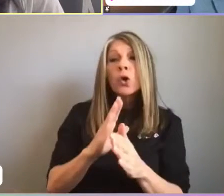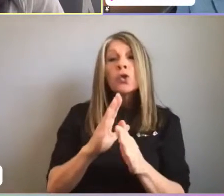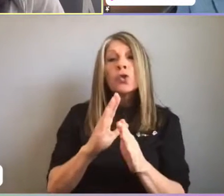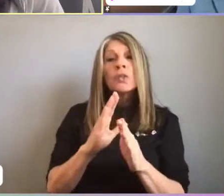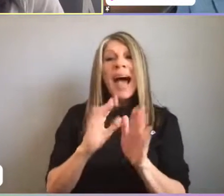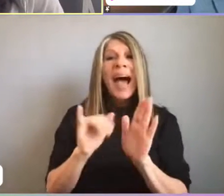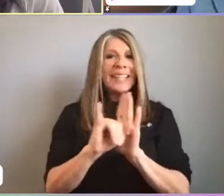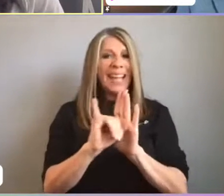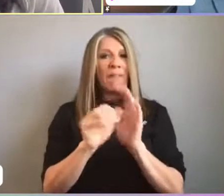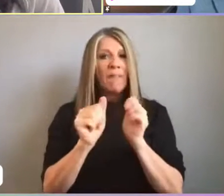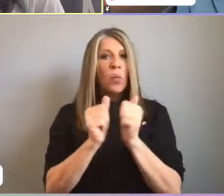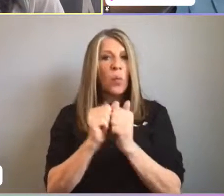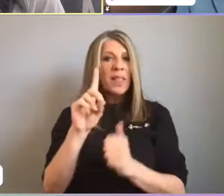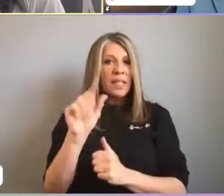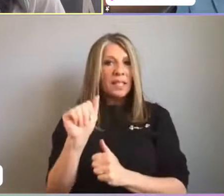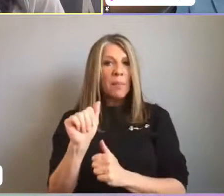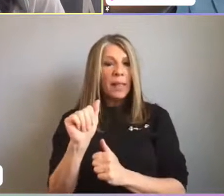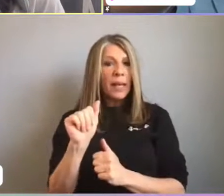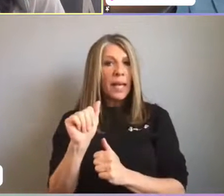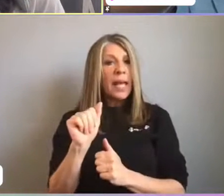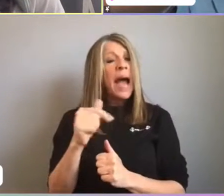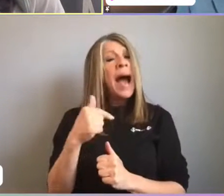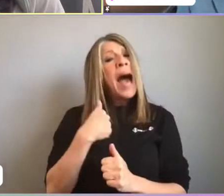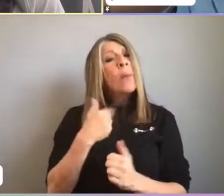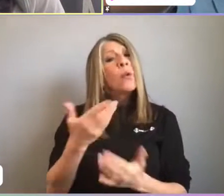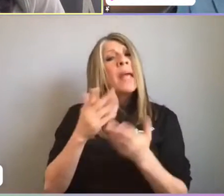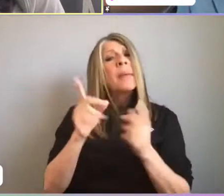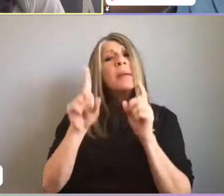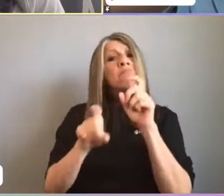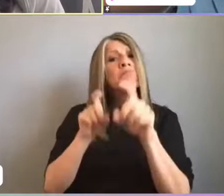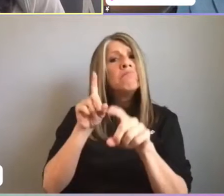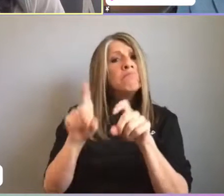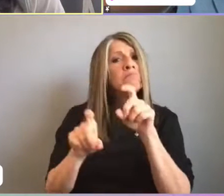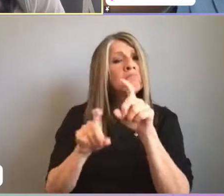disability, I'd maybe start asking them